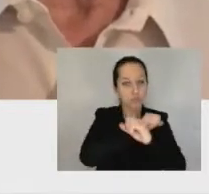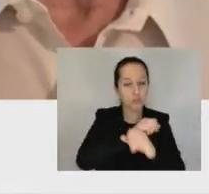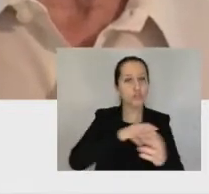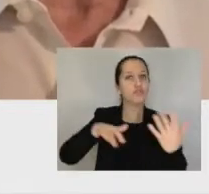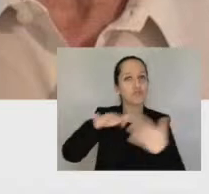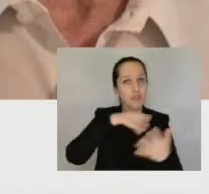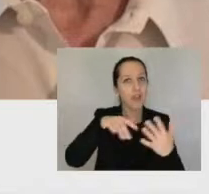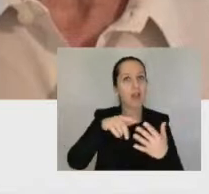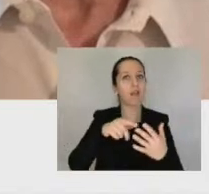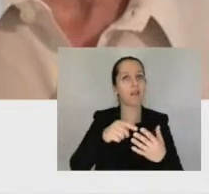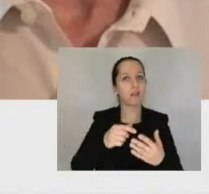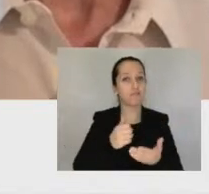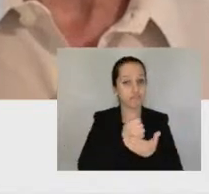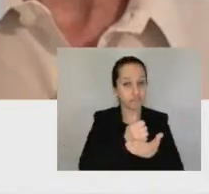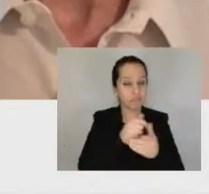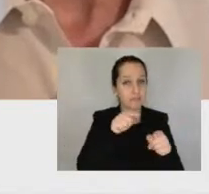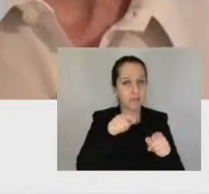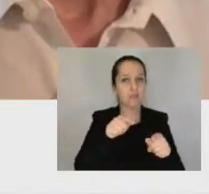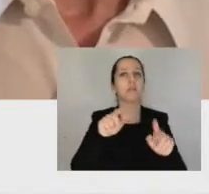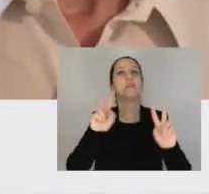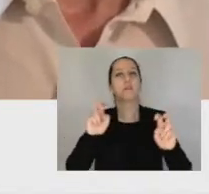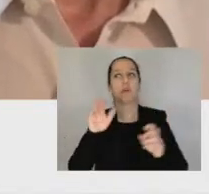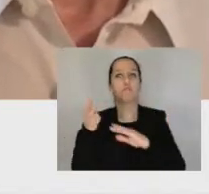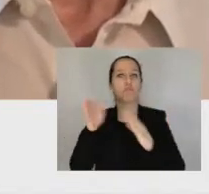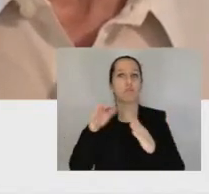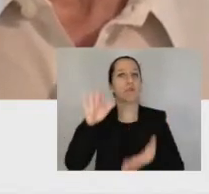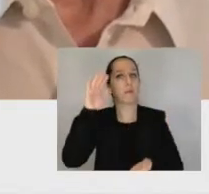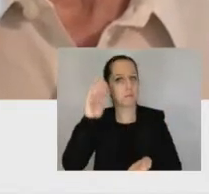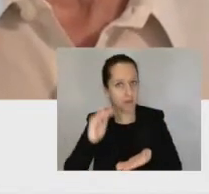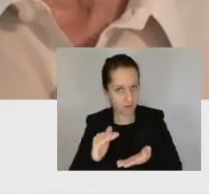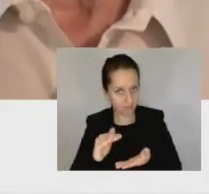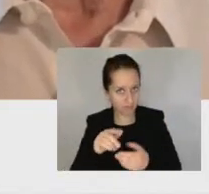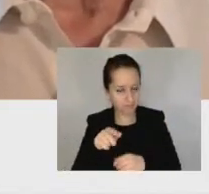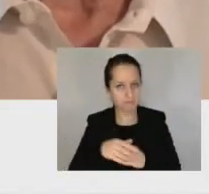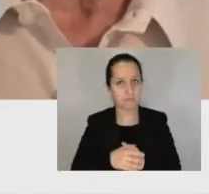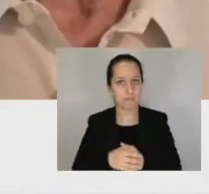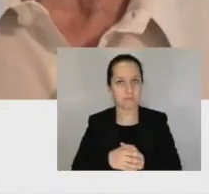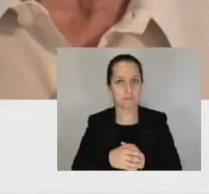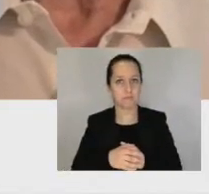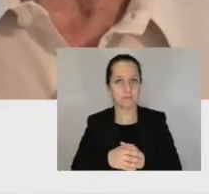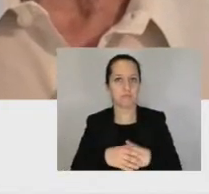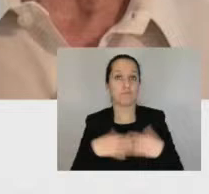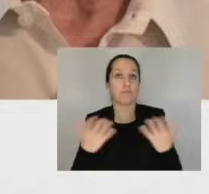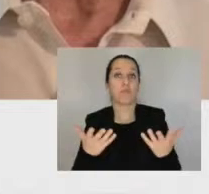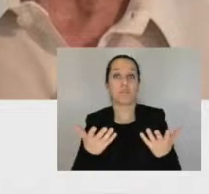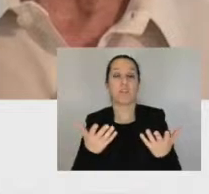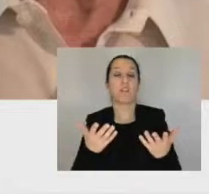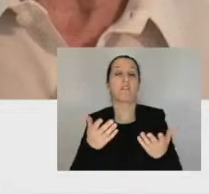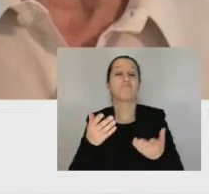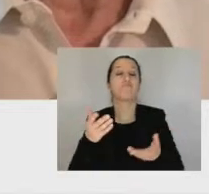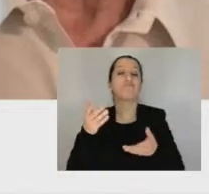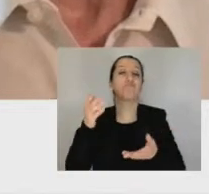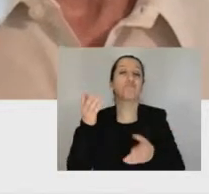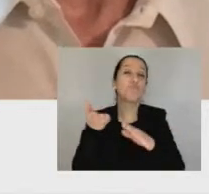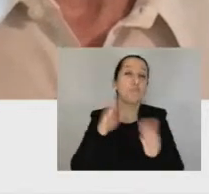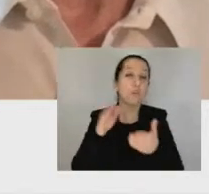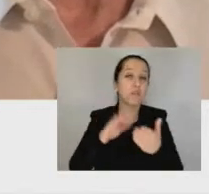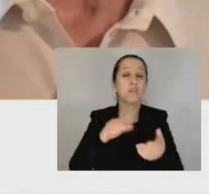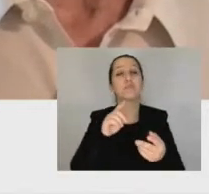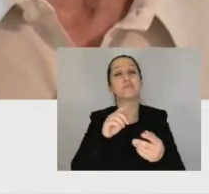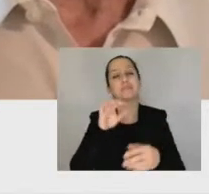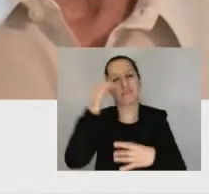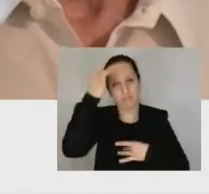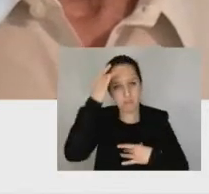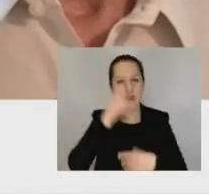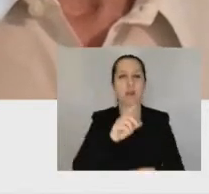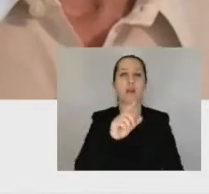incidence and mortality. And COVID mortality, these are data from Lima,